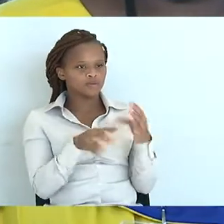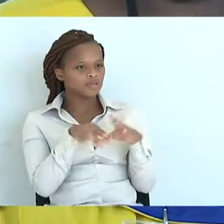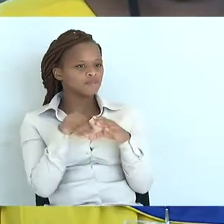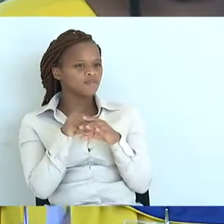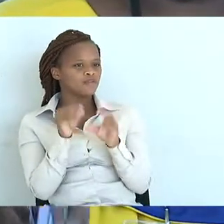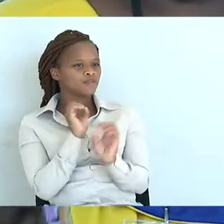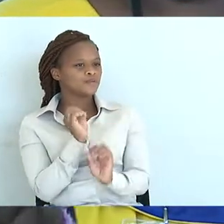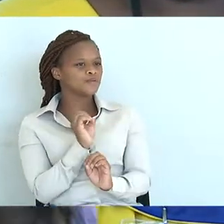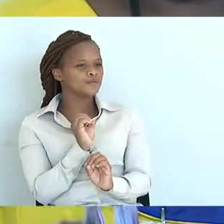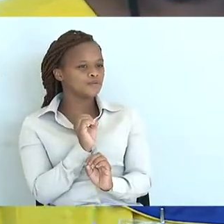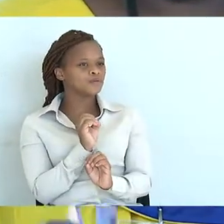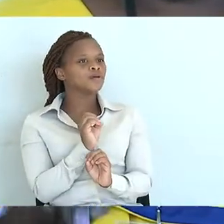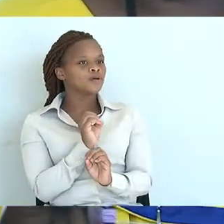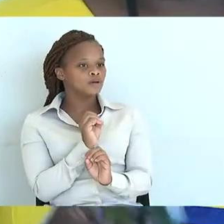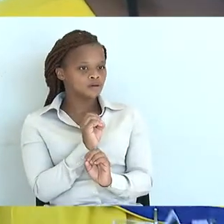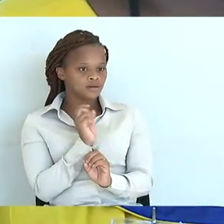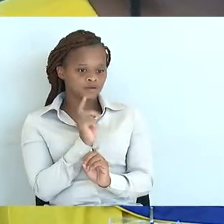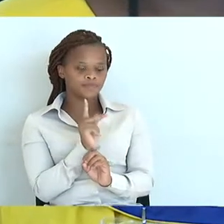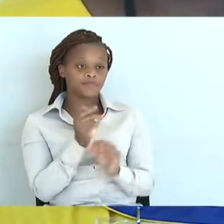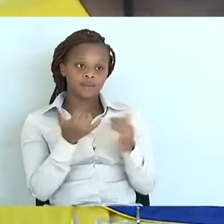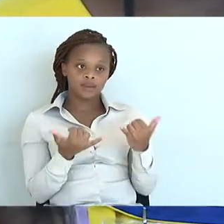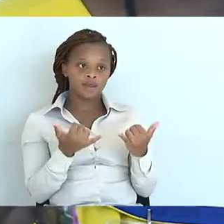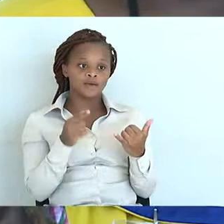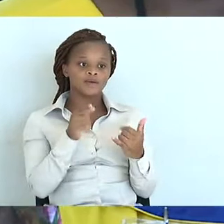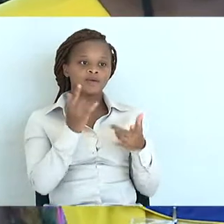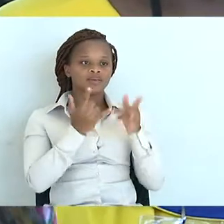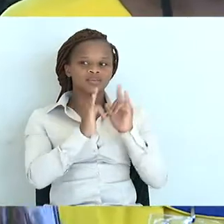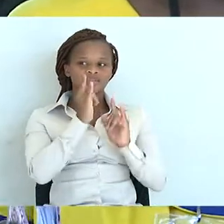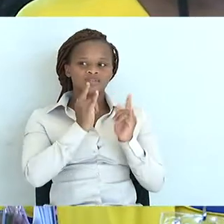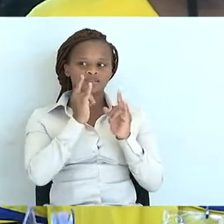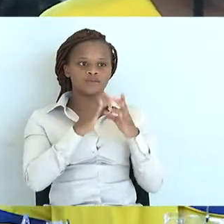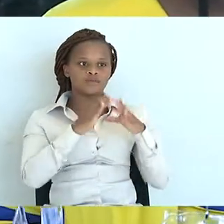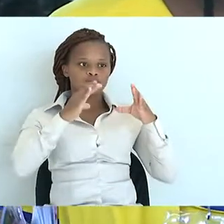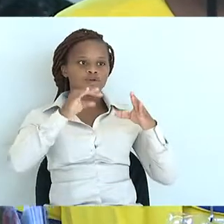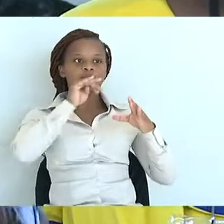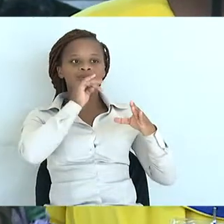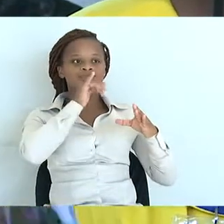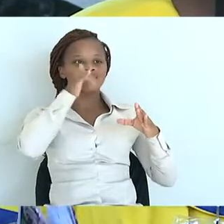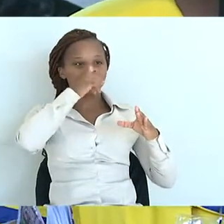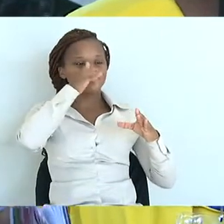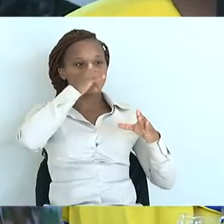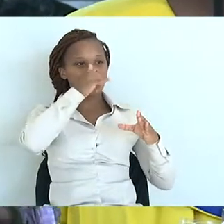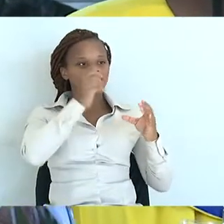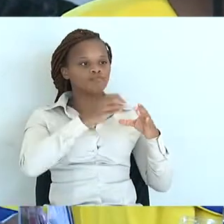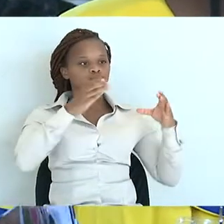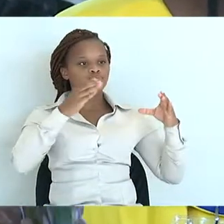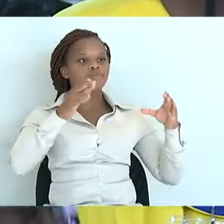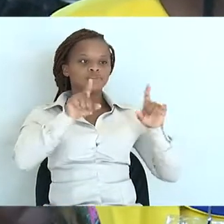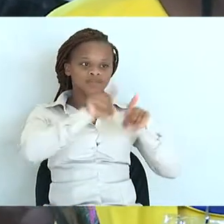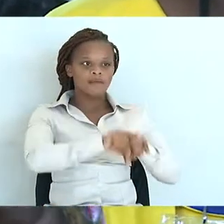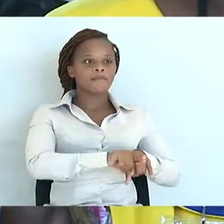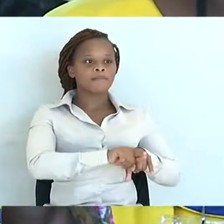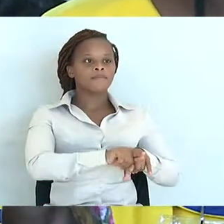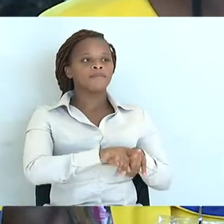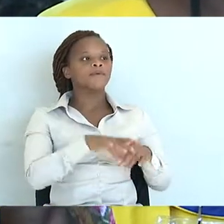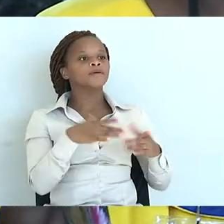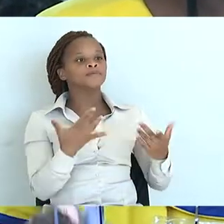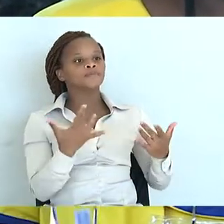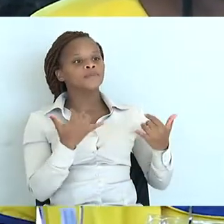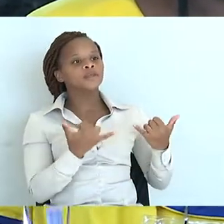also the crime grows. I'm basing that, for example, we report a